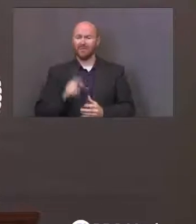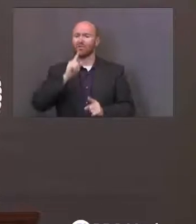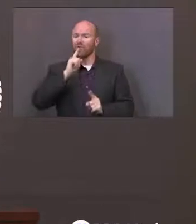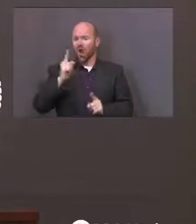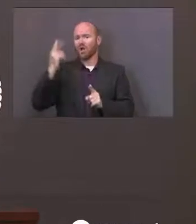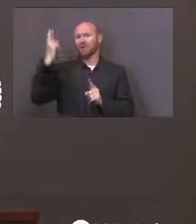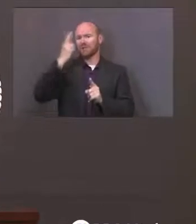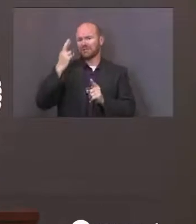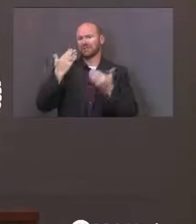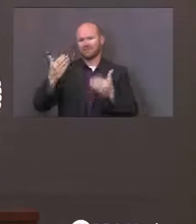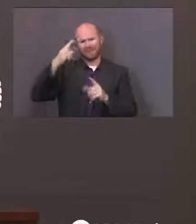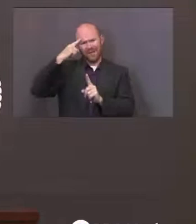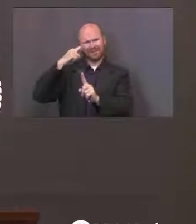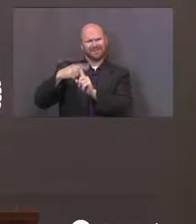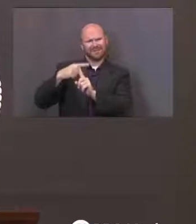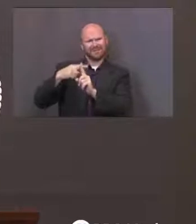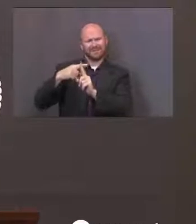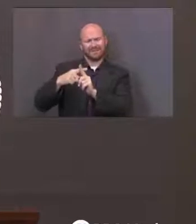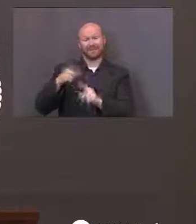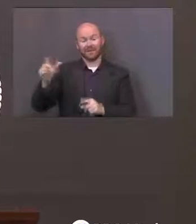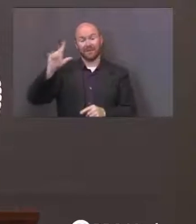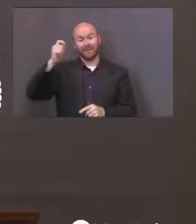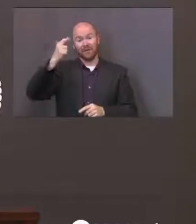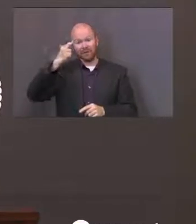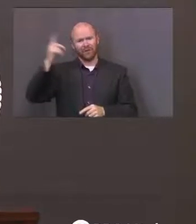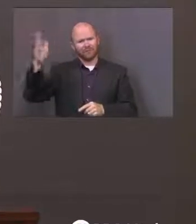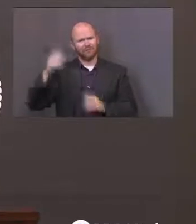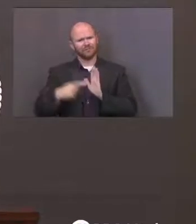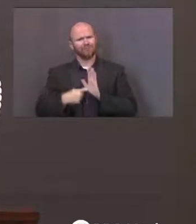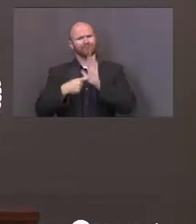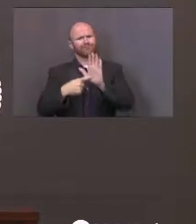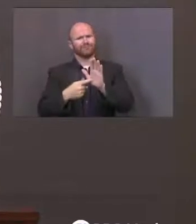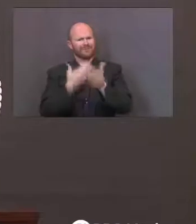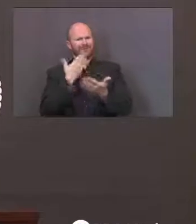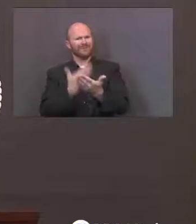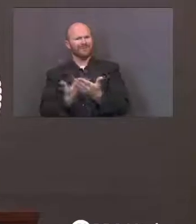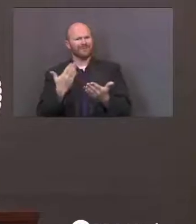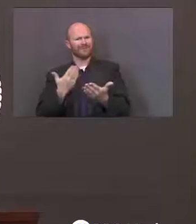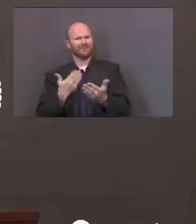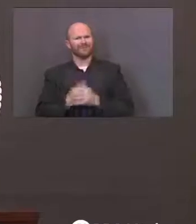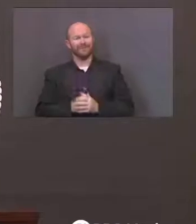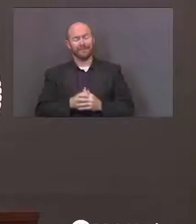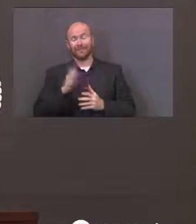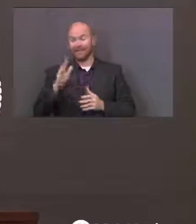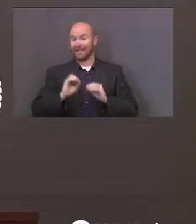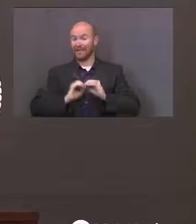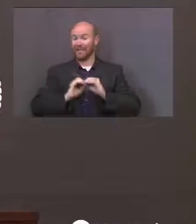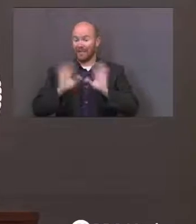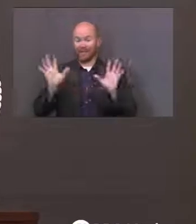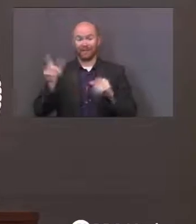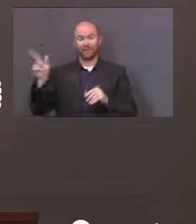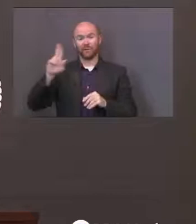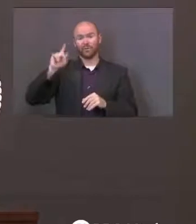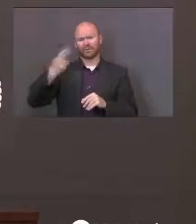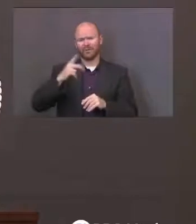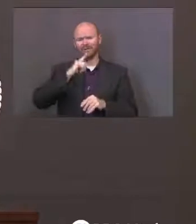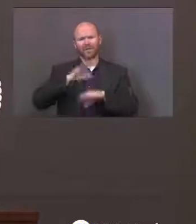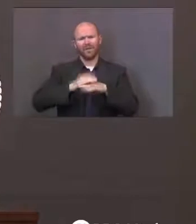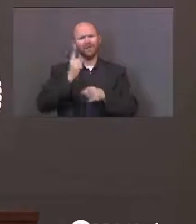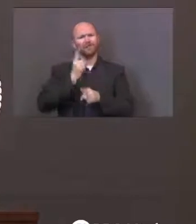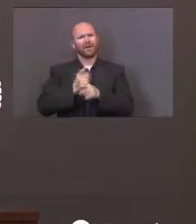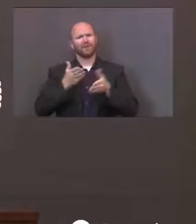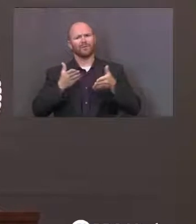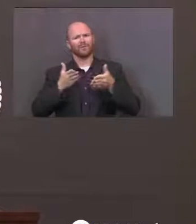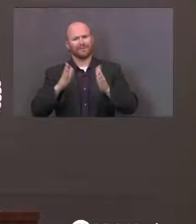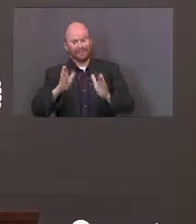be optimistic. The governor's done a great job of outlining those. And there are clear indications that Utah is on the right track, maybe